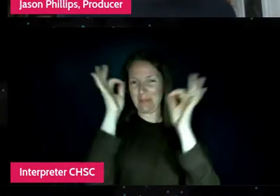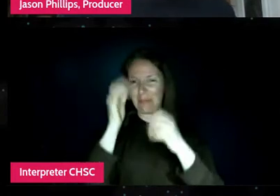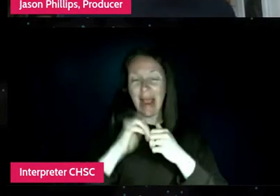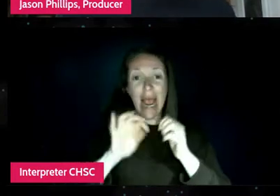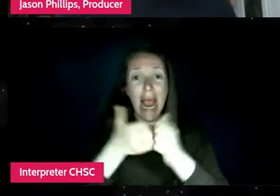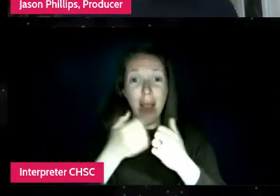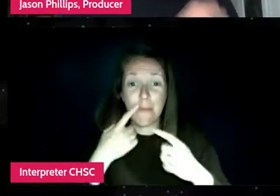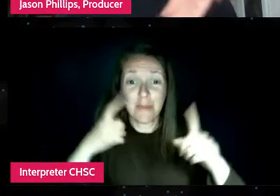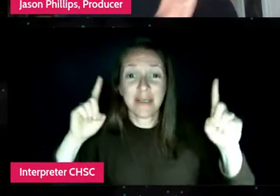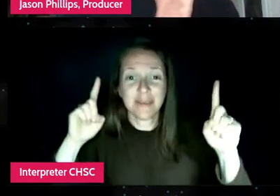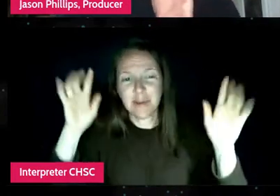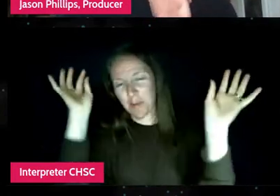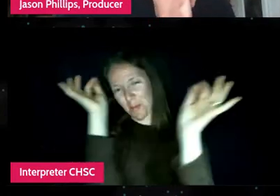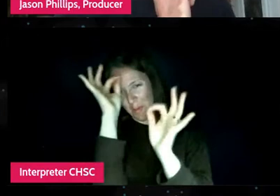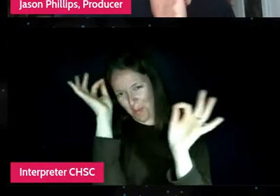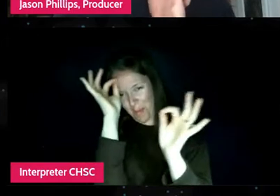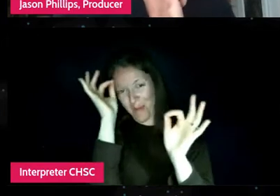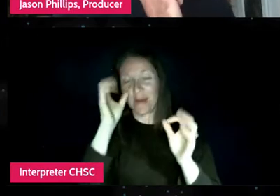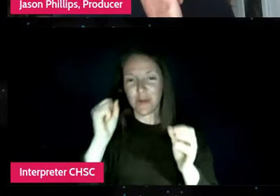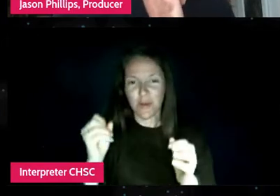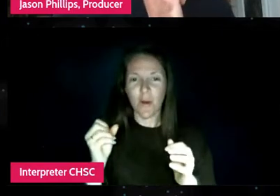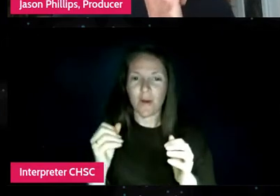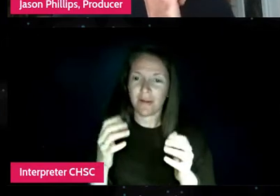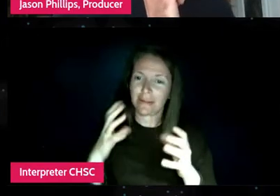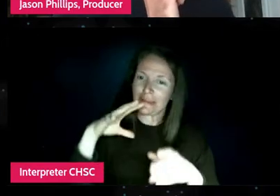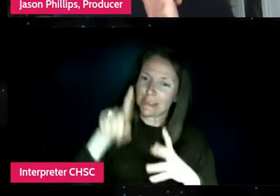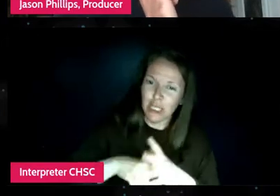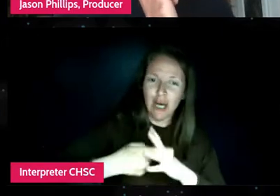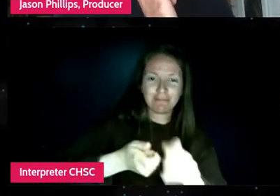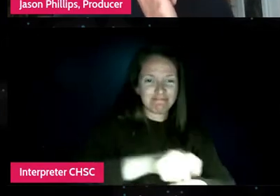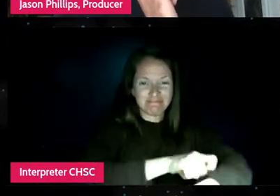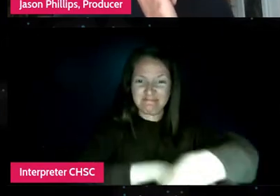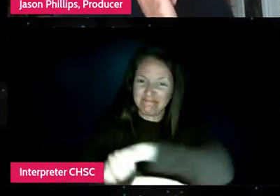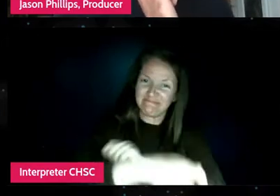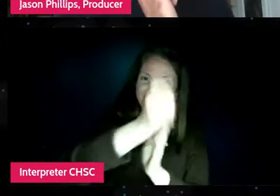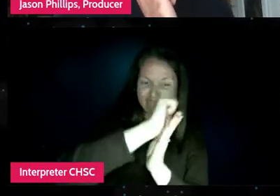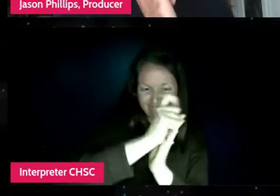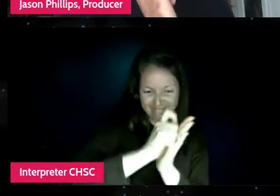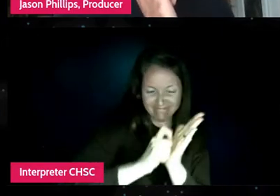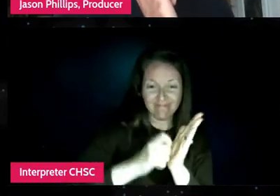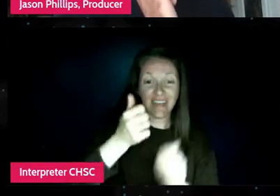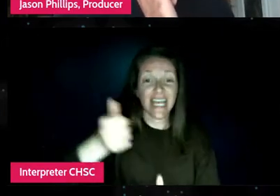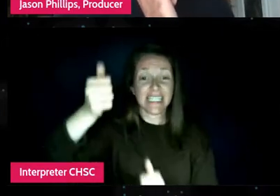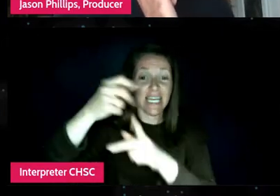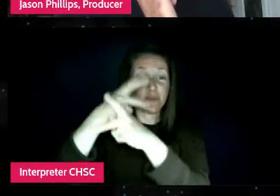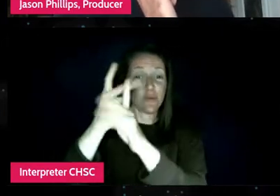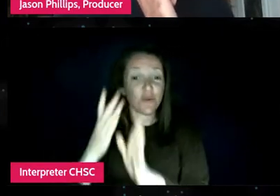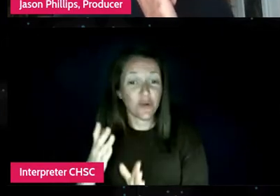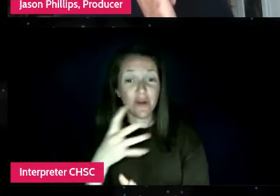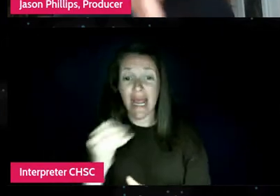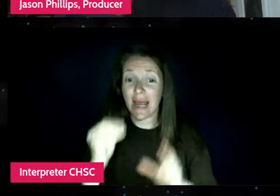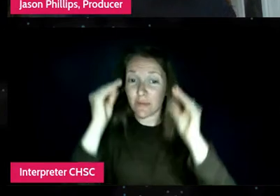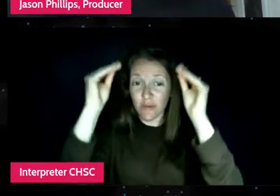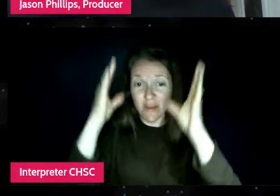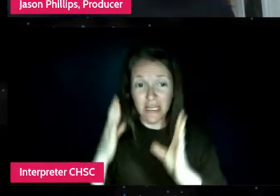that. And so you get, and again, we have our, you know, our executive producer and